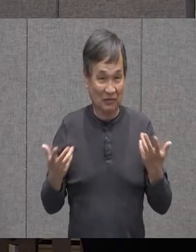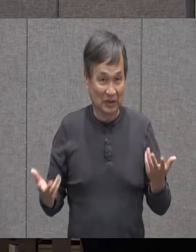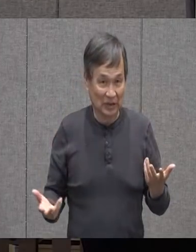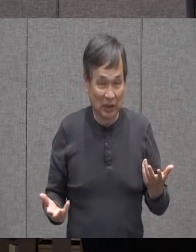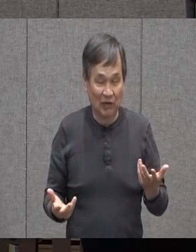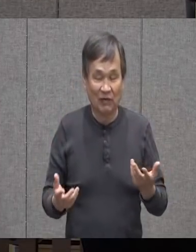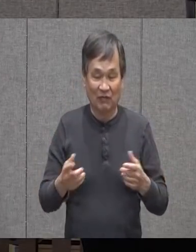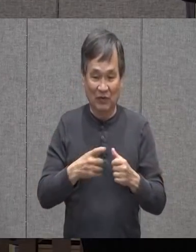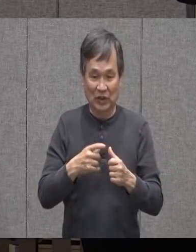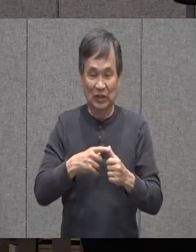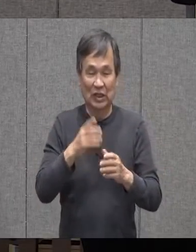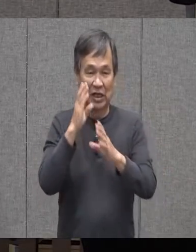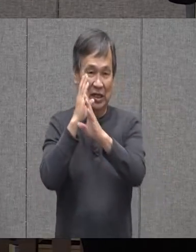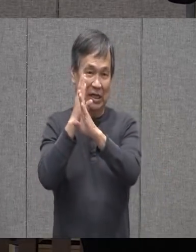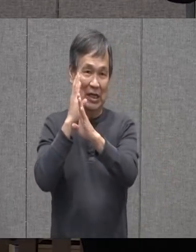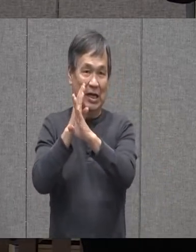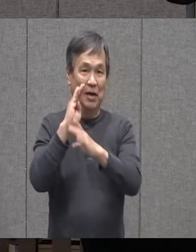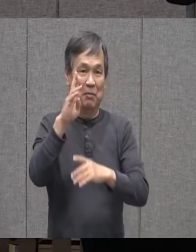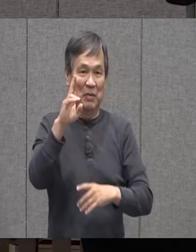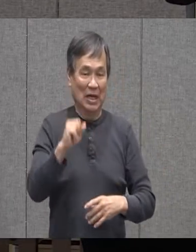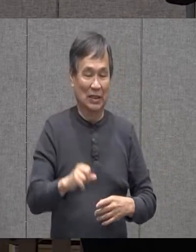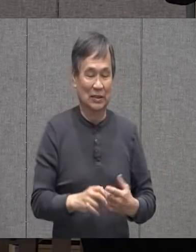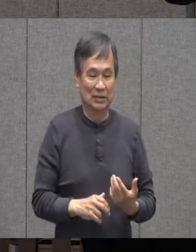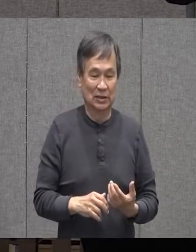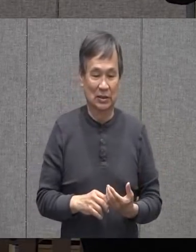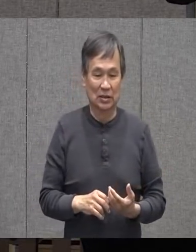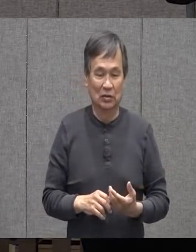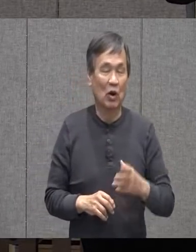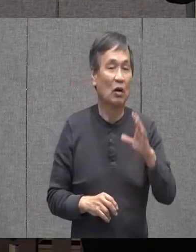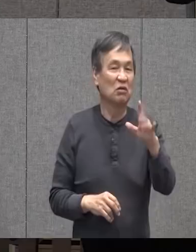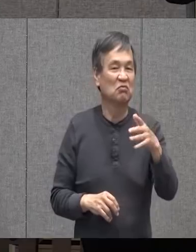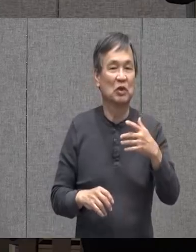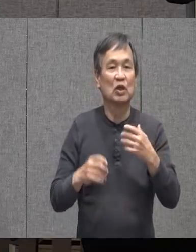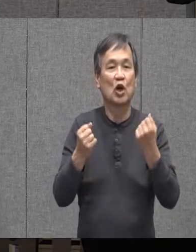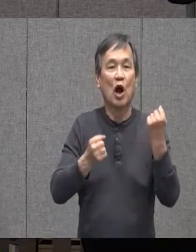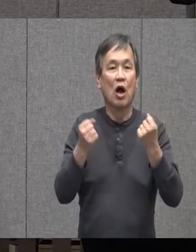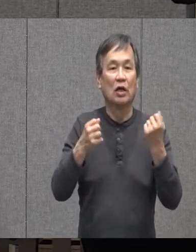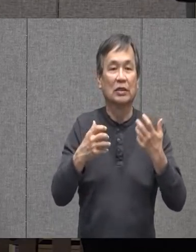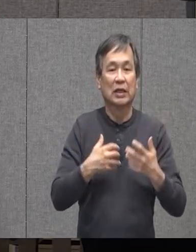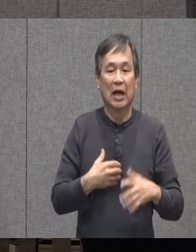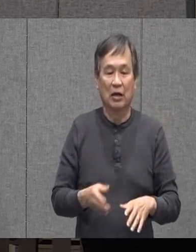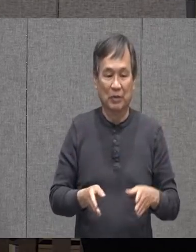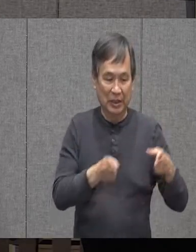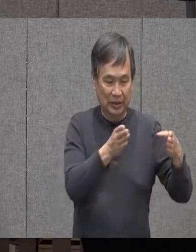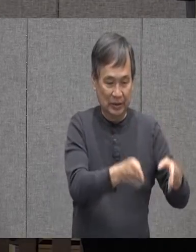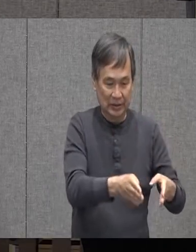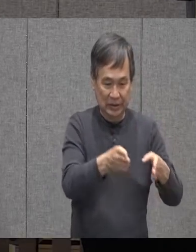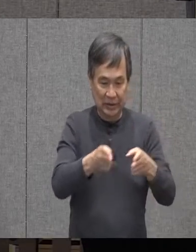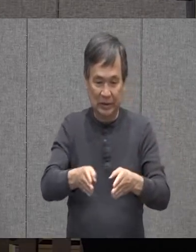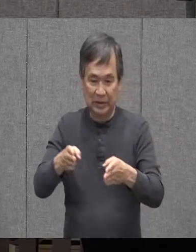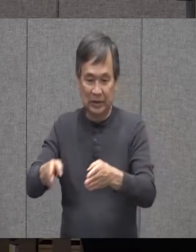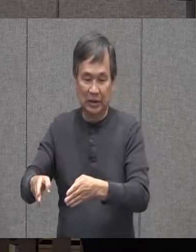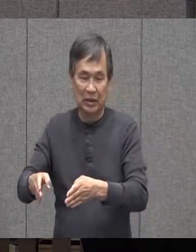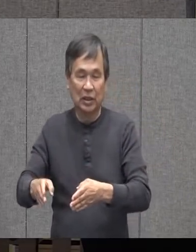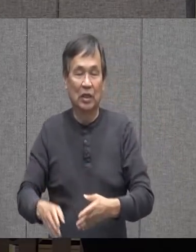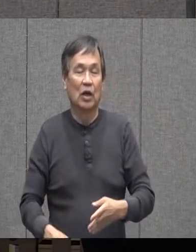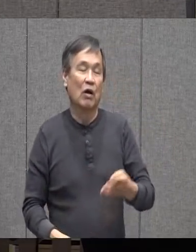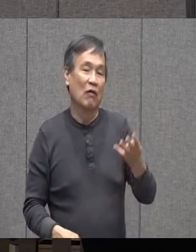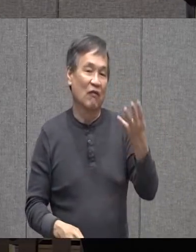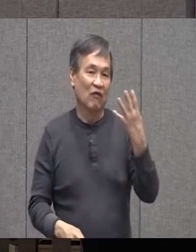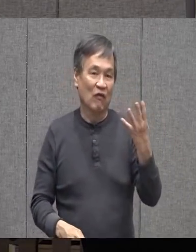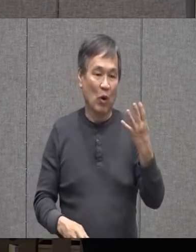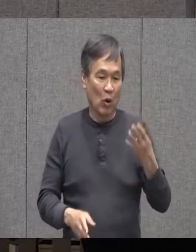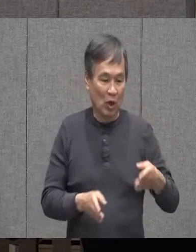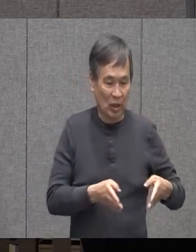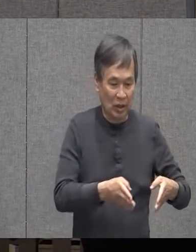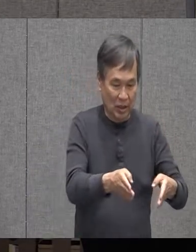he thought about 4 lanes of traffic, remember that? And about 6 cars